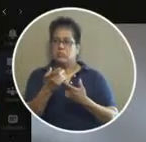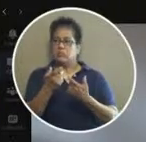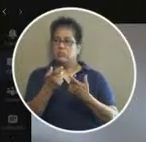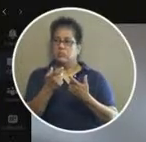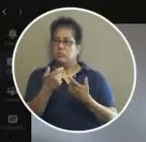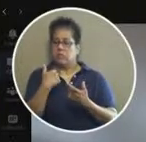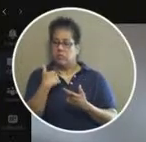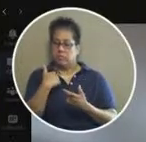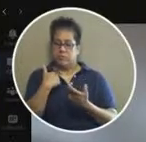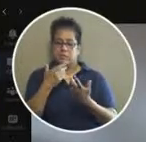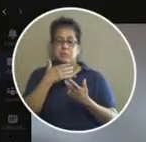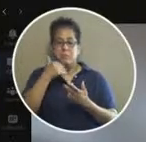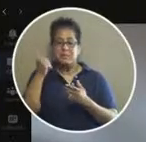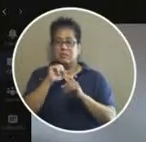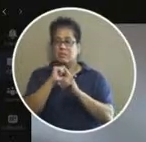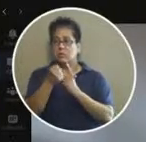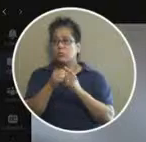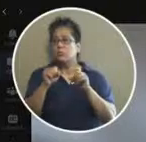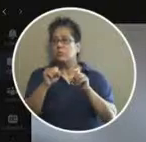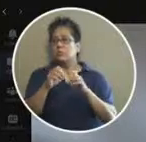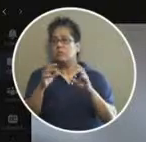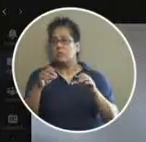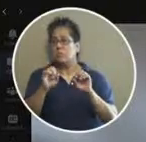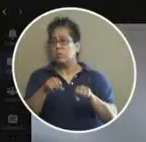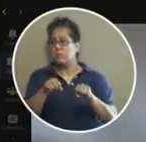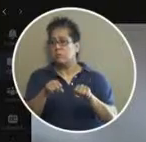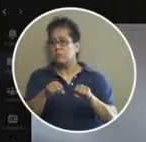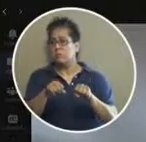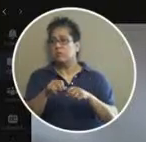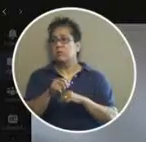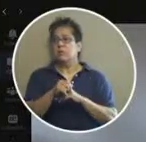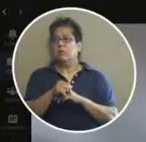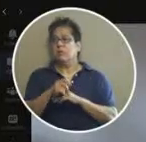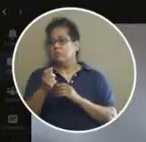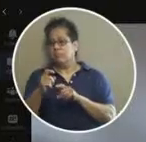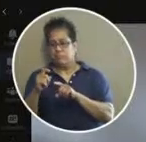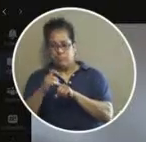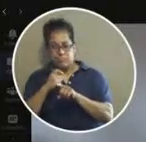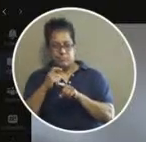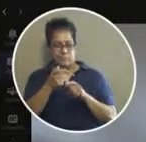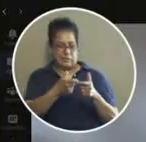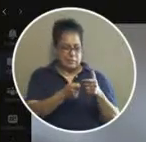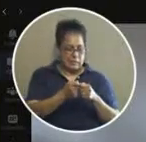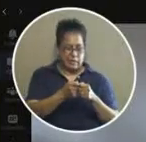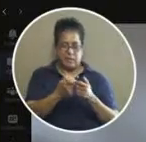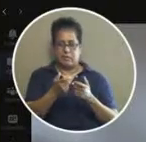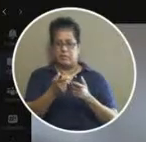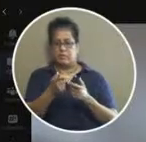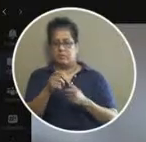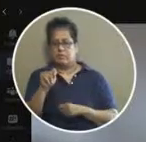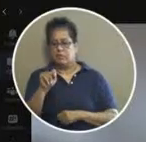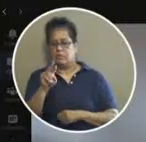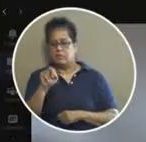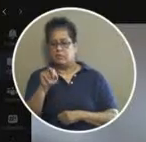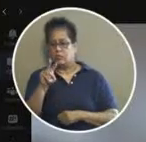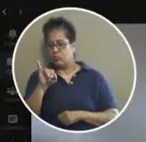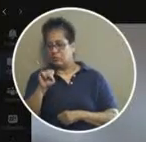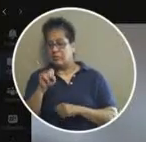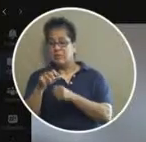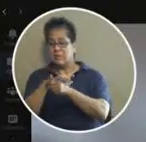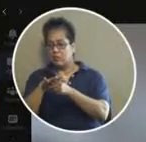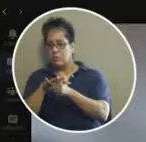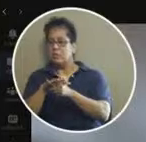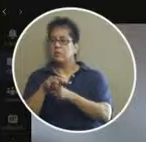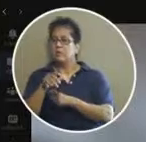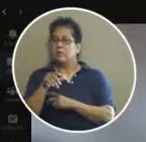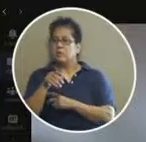out in the best situation possible. I've gotten calls and texts and so forth from Travis County that they're wanting